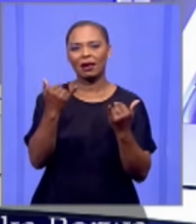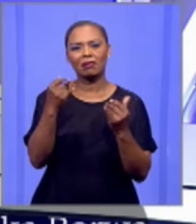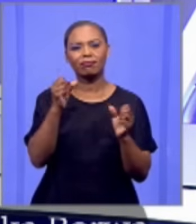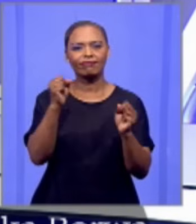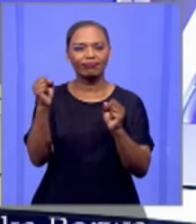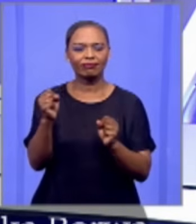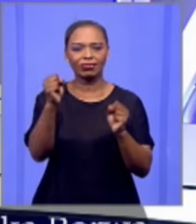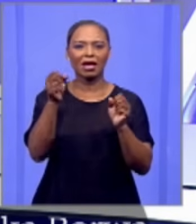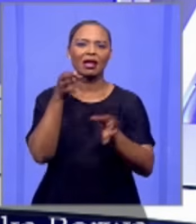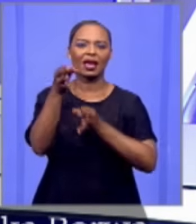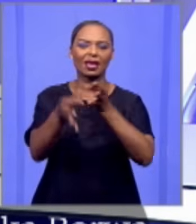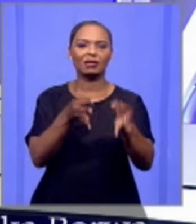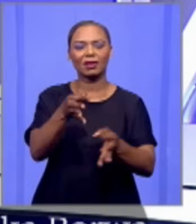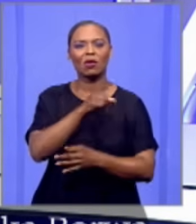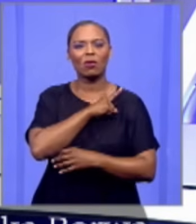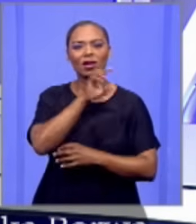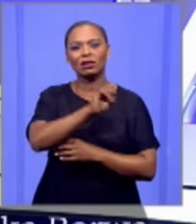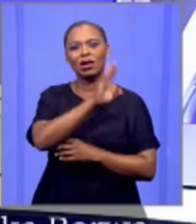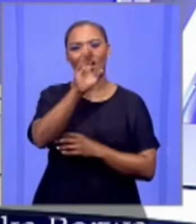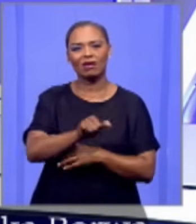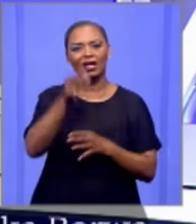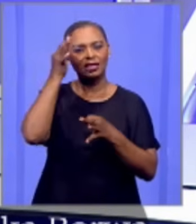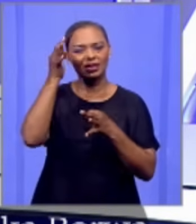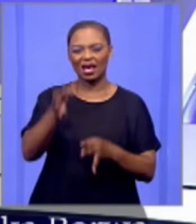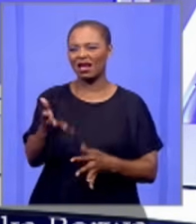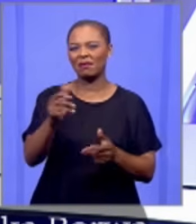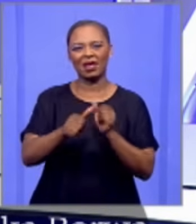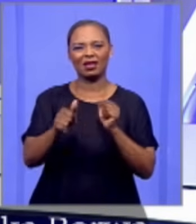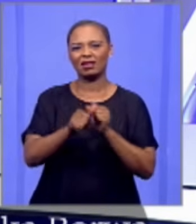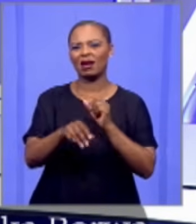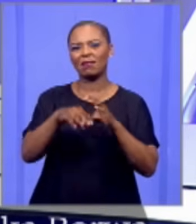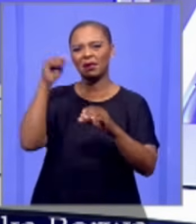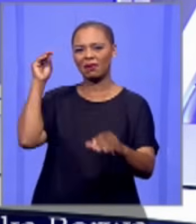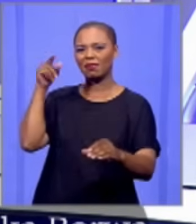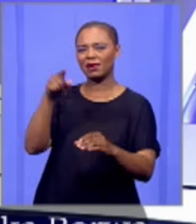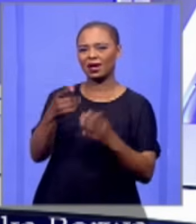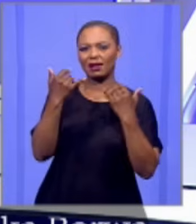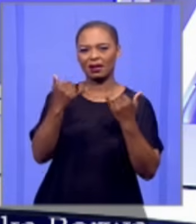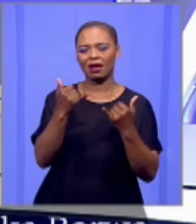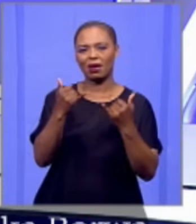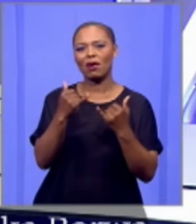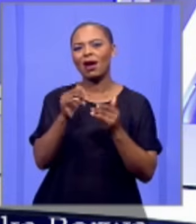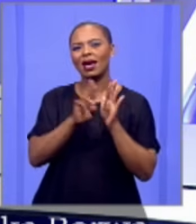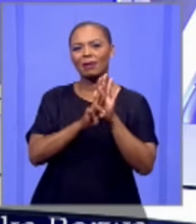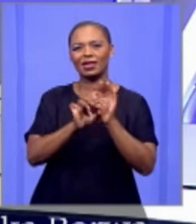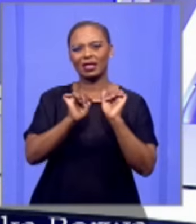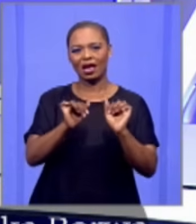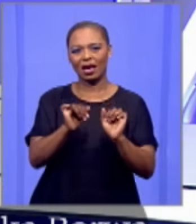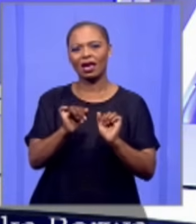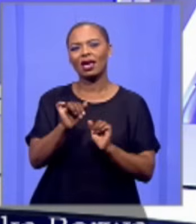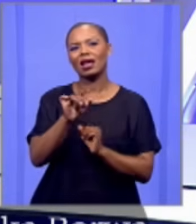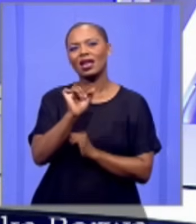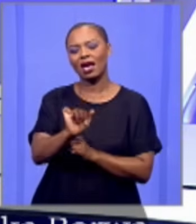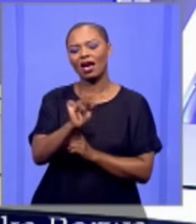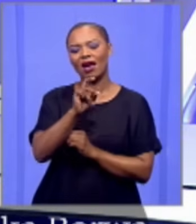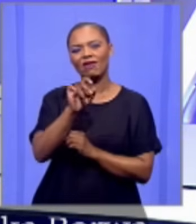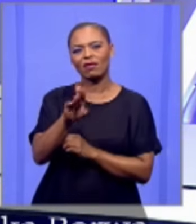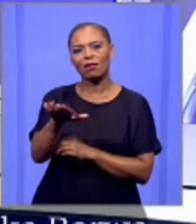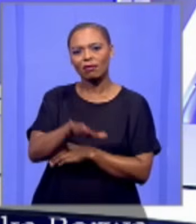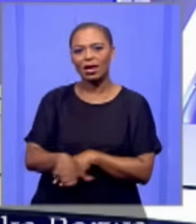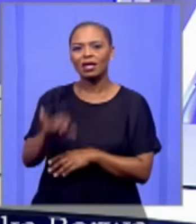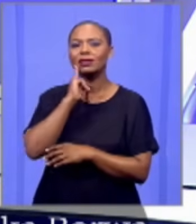eng Afrika Borwa e tšere sephetho sa go ntšha dikemedi tša yona ka Tel Aviv ka Israele. Phando o re ntwa e šoro